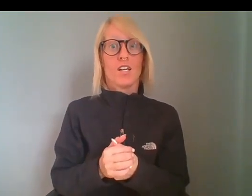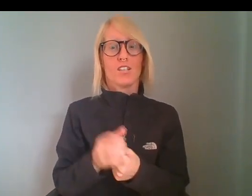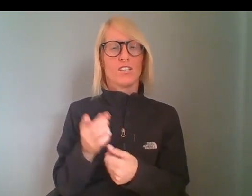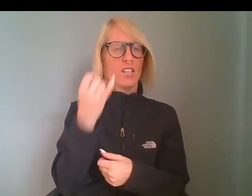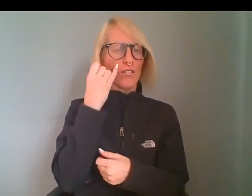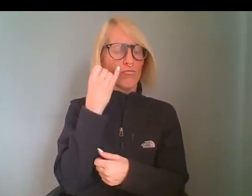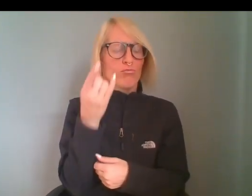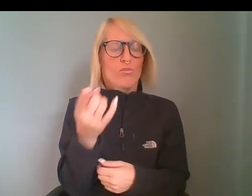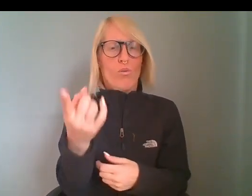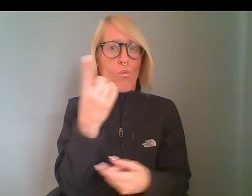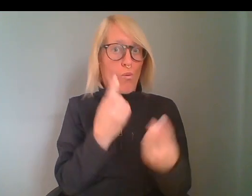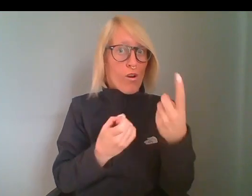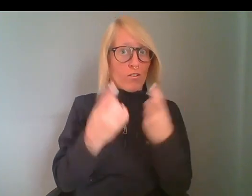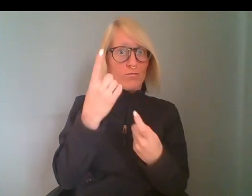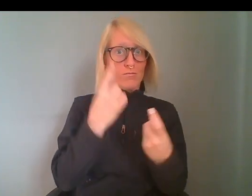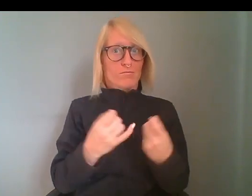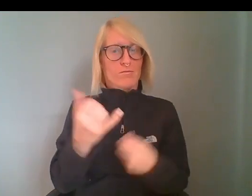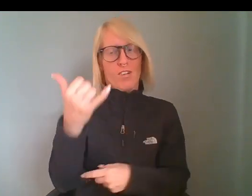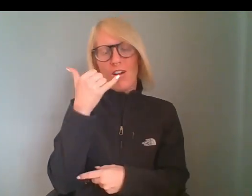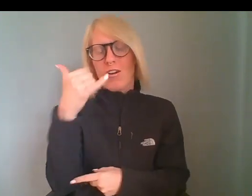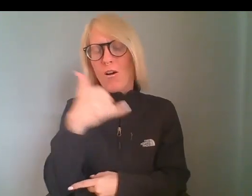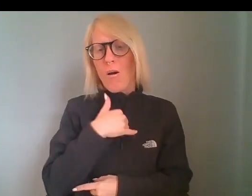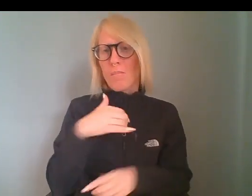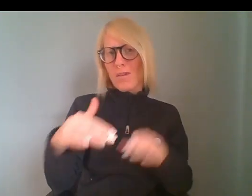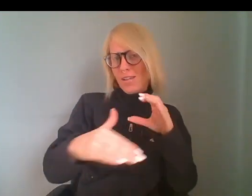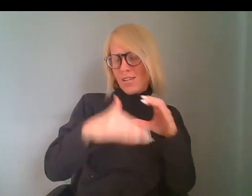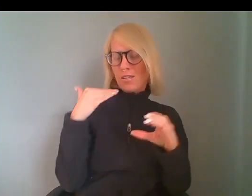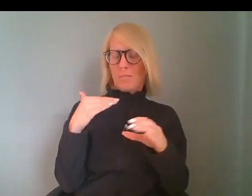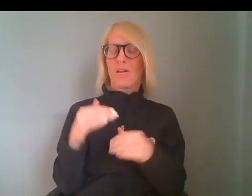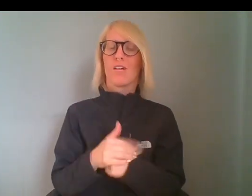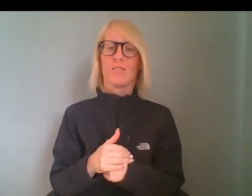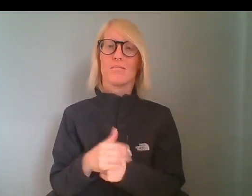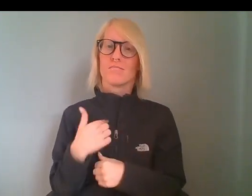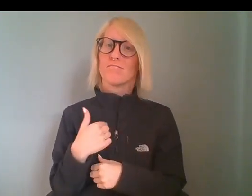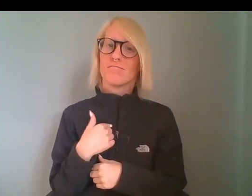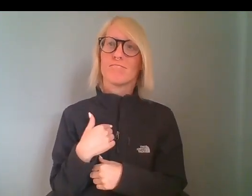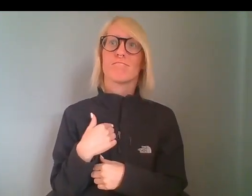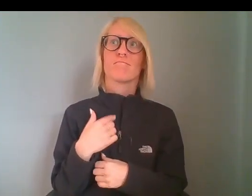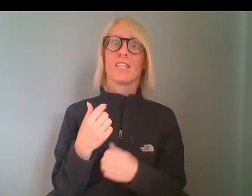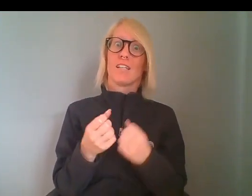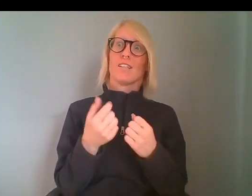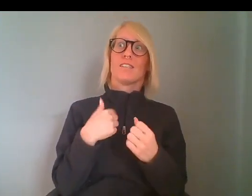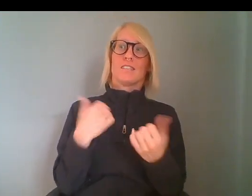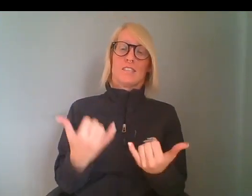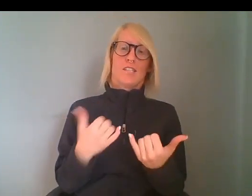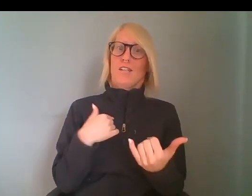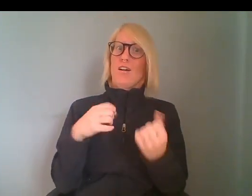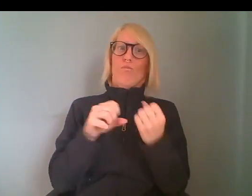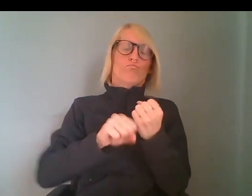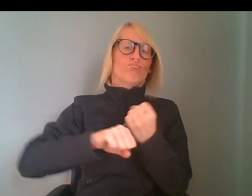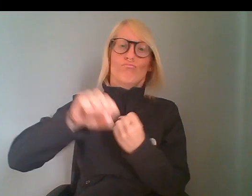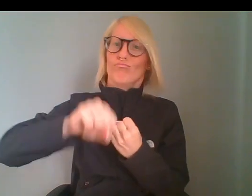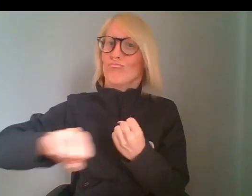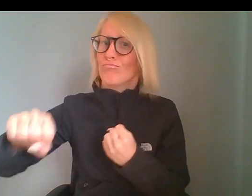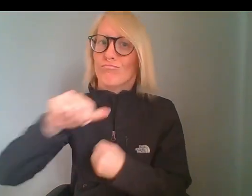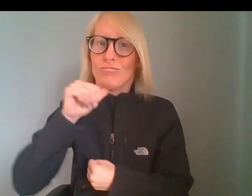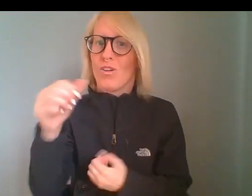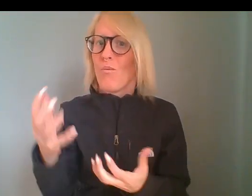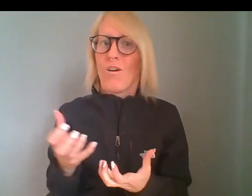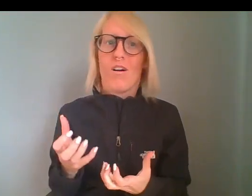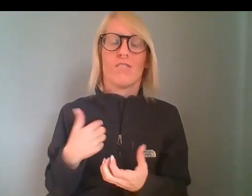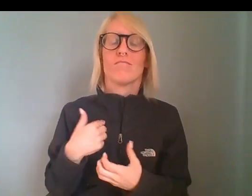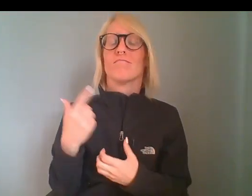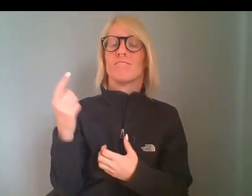through before your stomach starts rumbling for lunch. I don't want to ramble on and on. My other business card is for a project called the